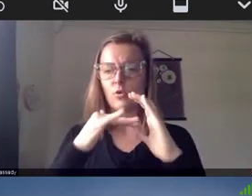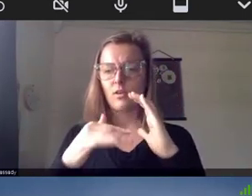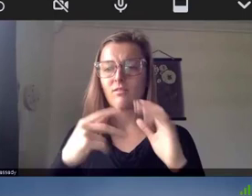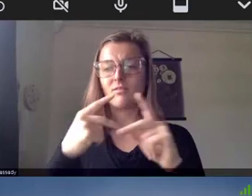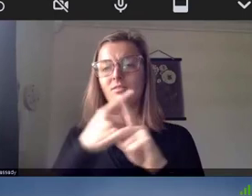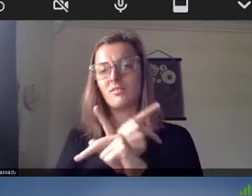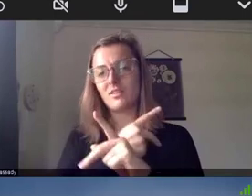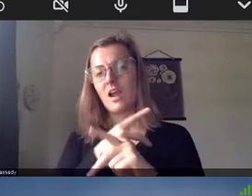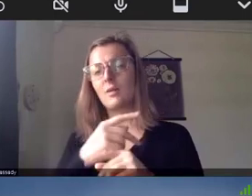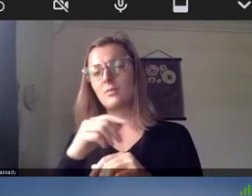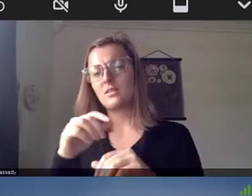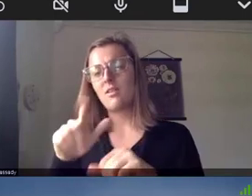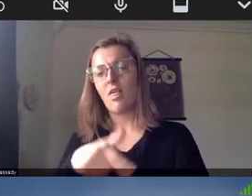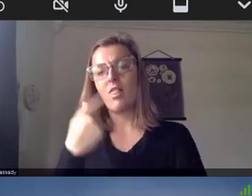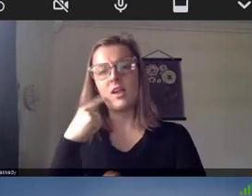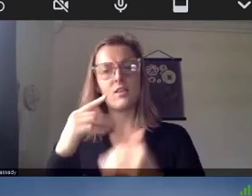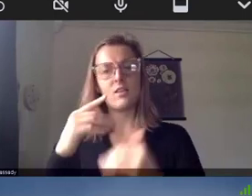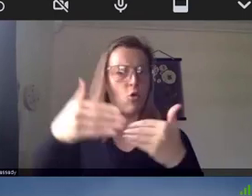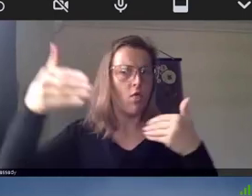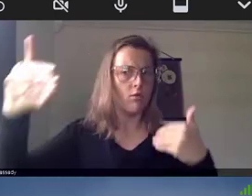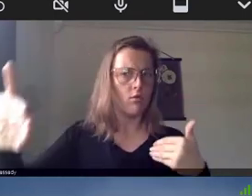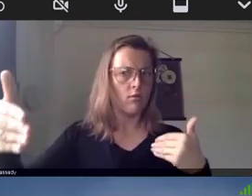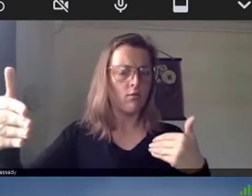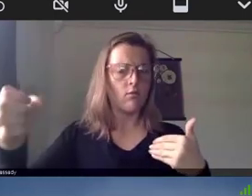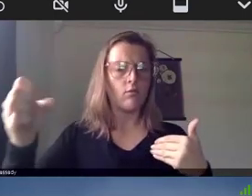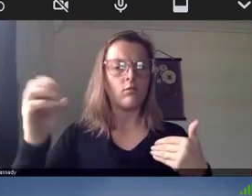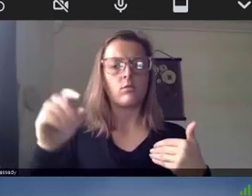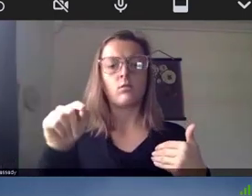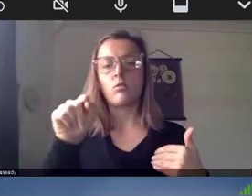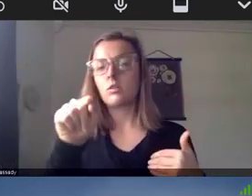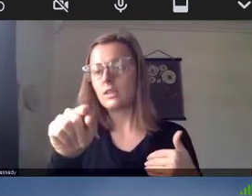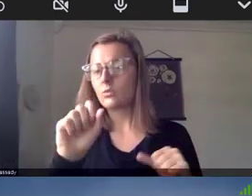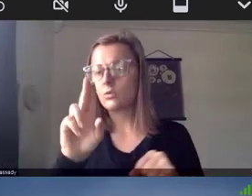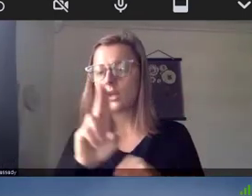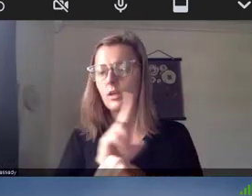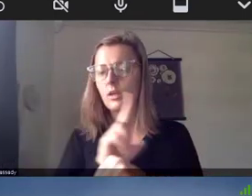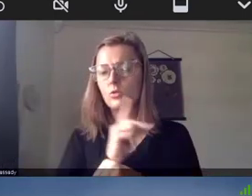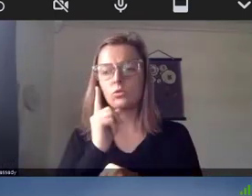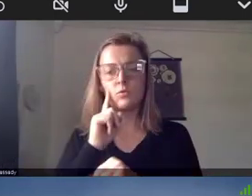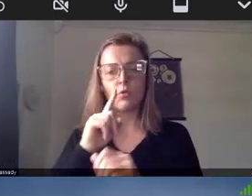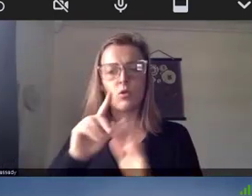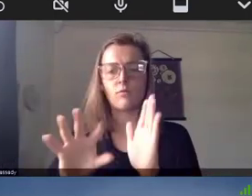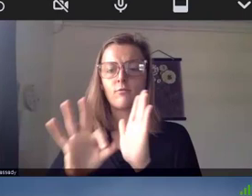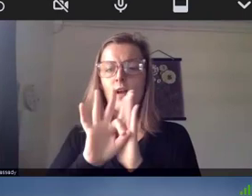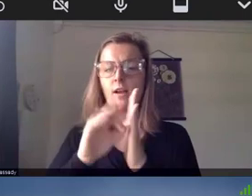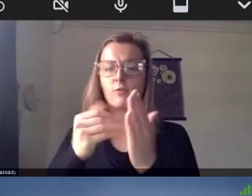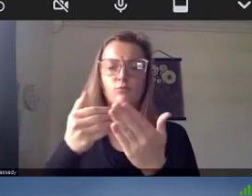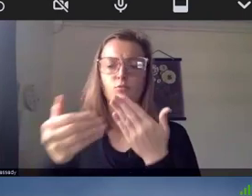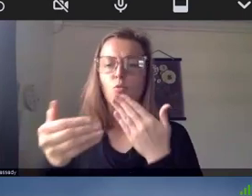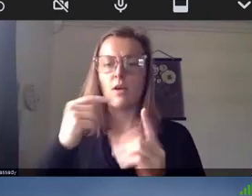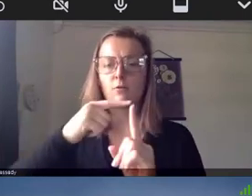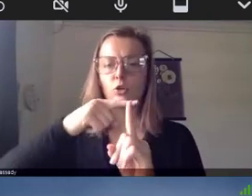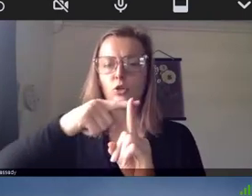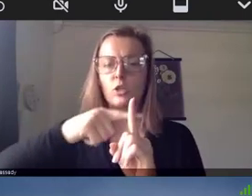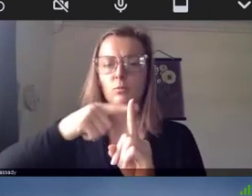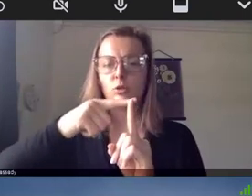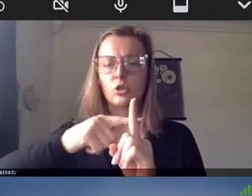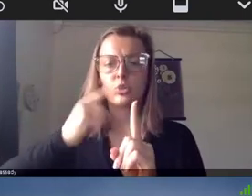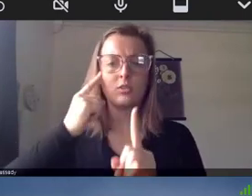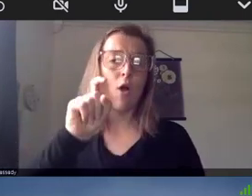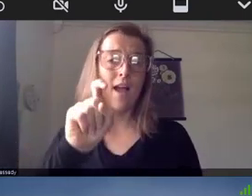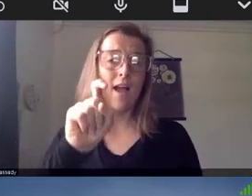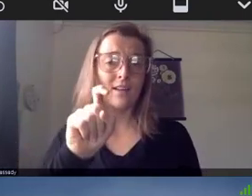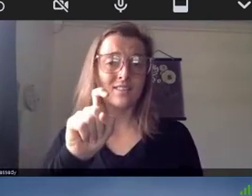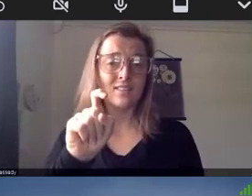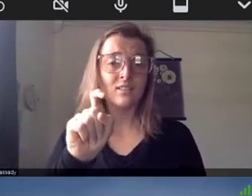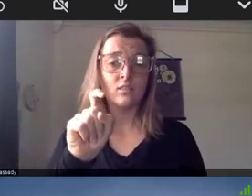this temperature, whatever temperature you're looking at X. And then once you know temperature of X, then you can find